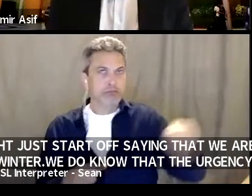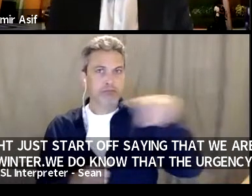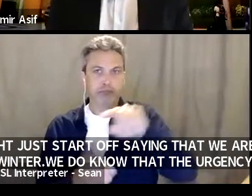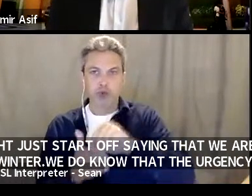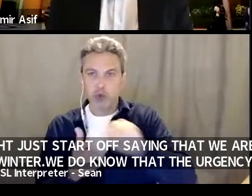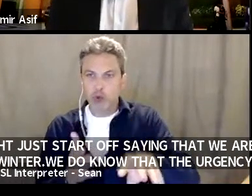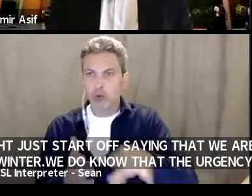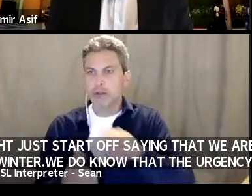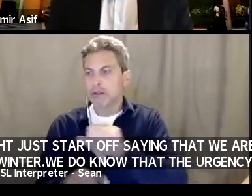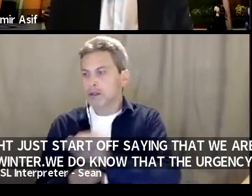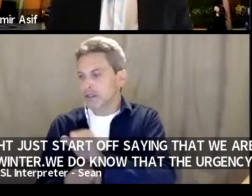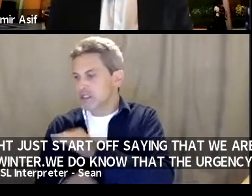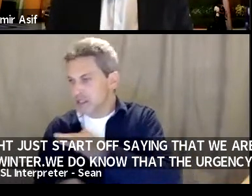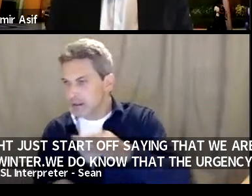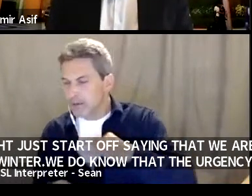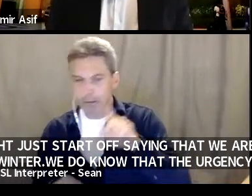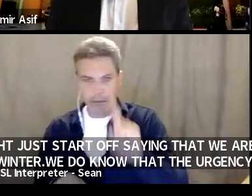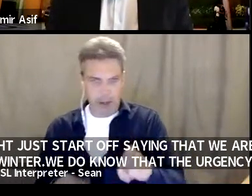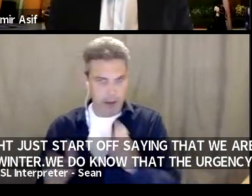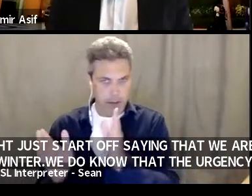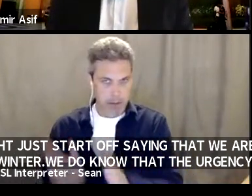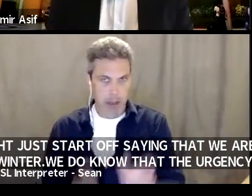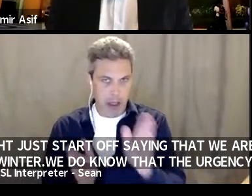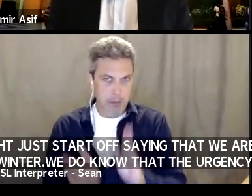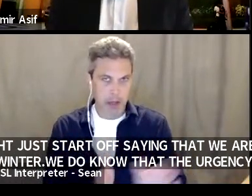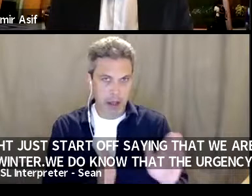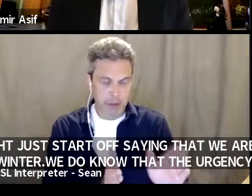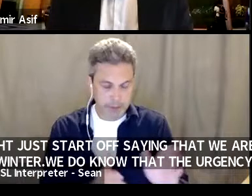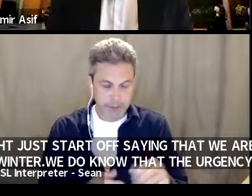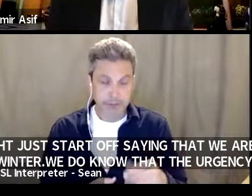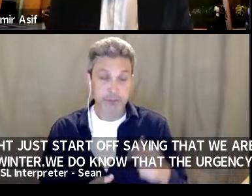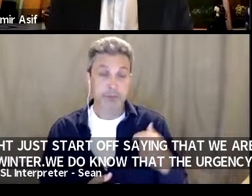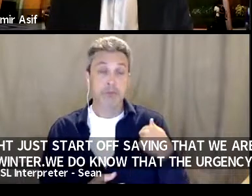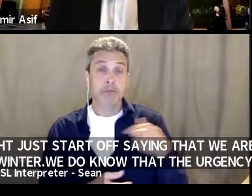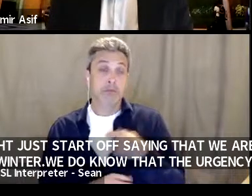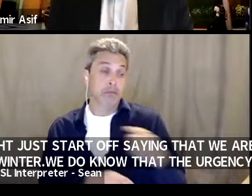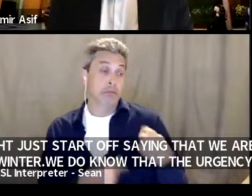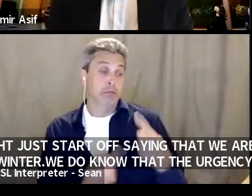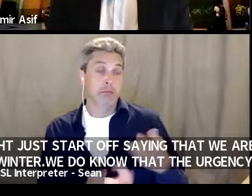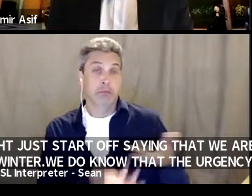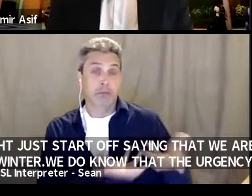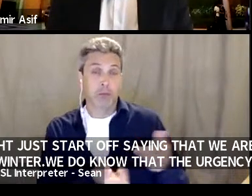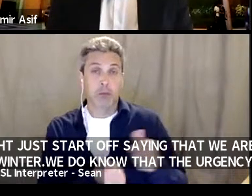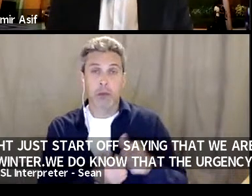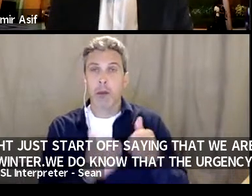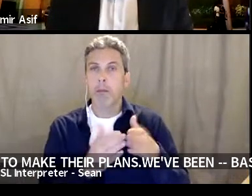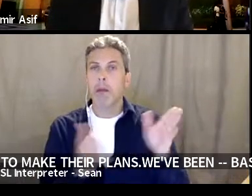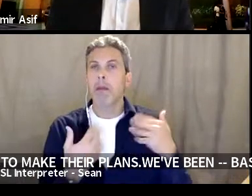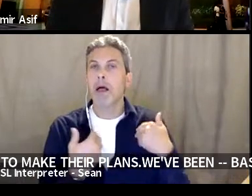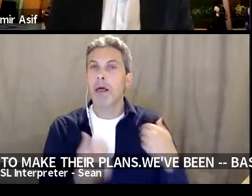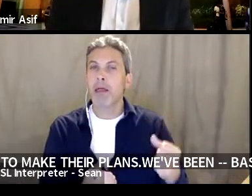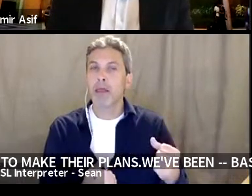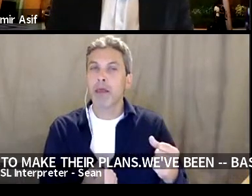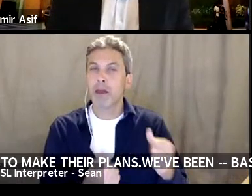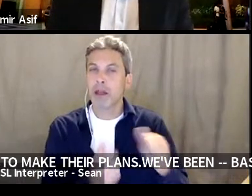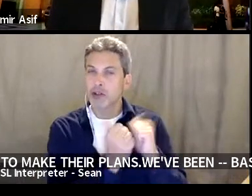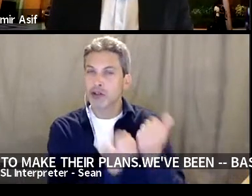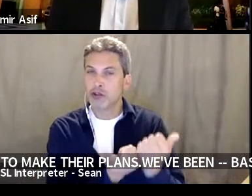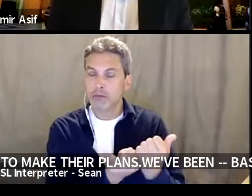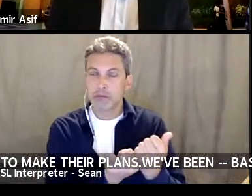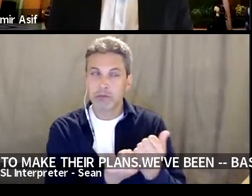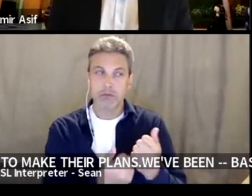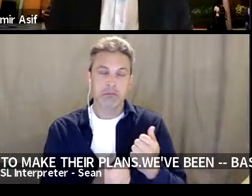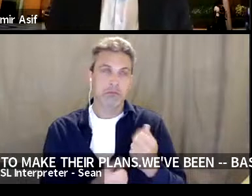been of the view, and based on conversations with public health, estimates around the likelihood of a